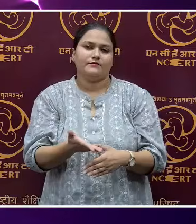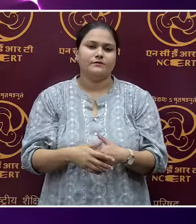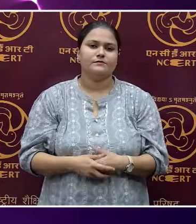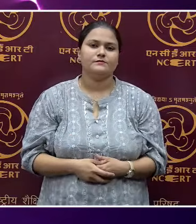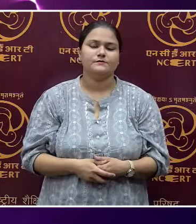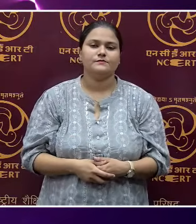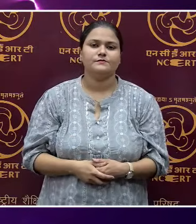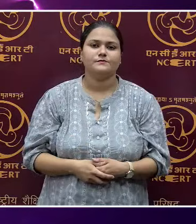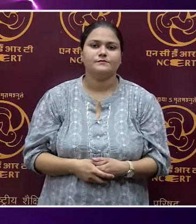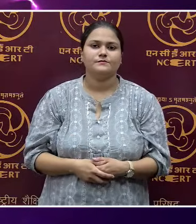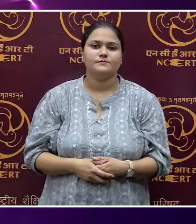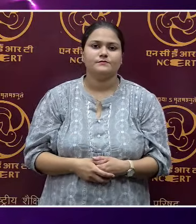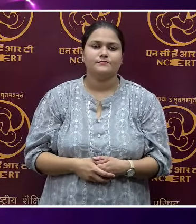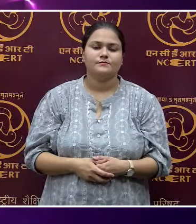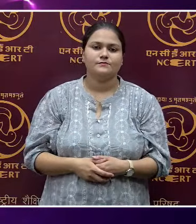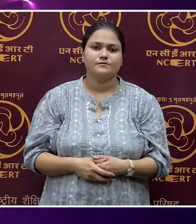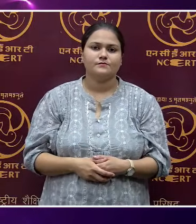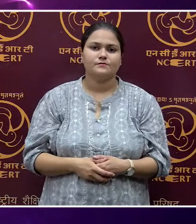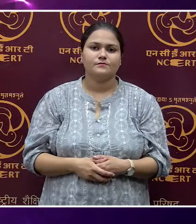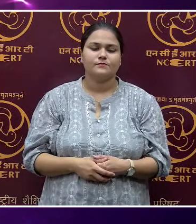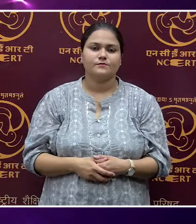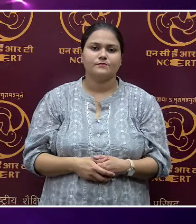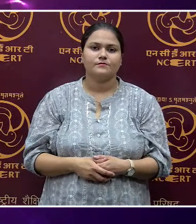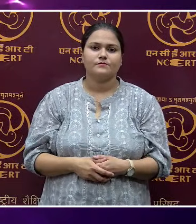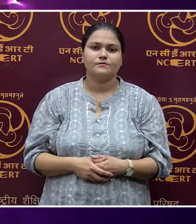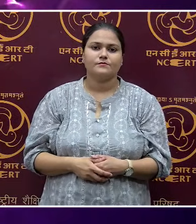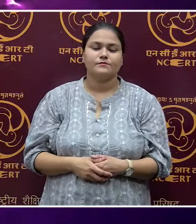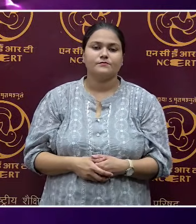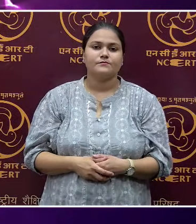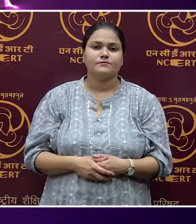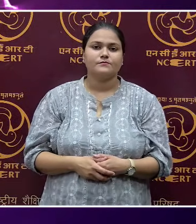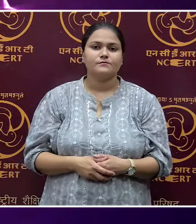So I'm clicking on the simulation.